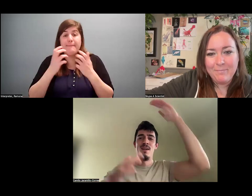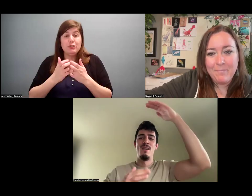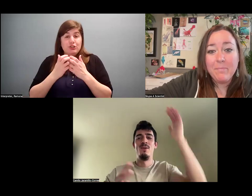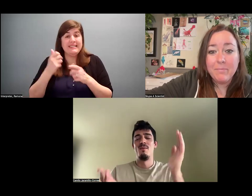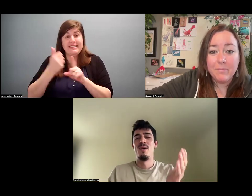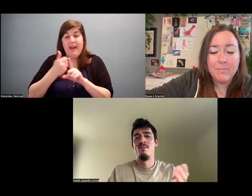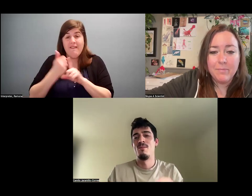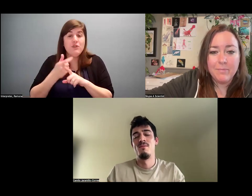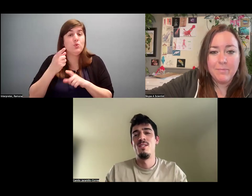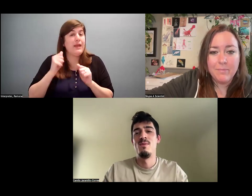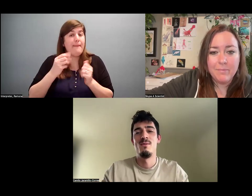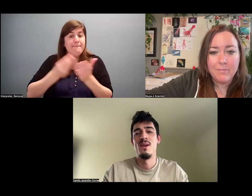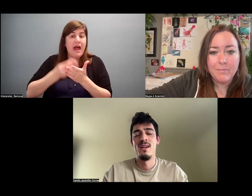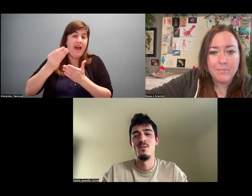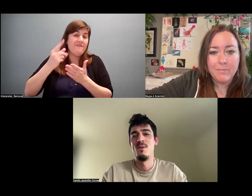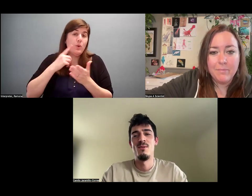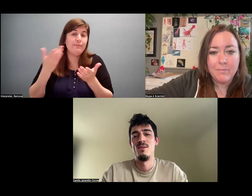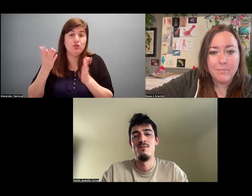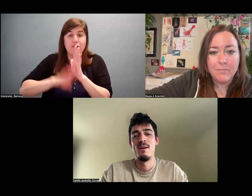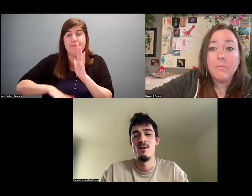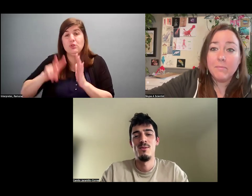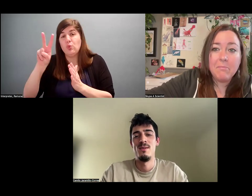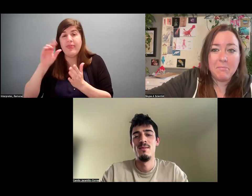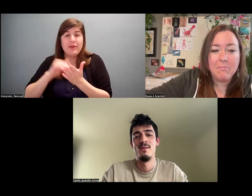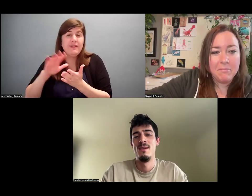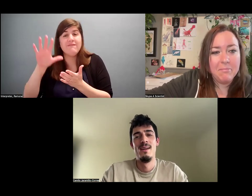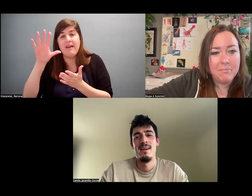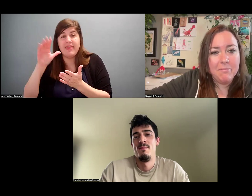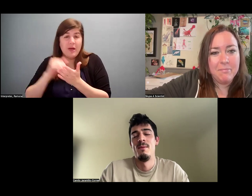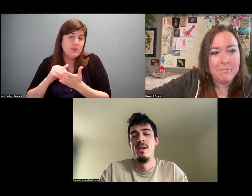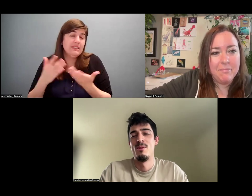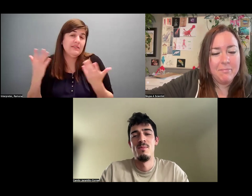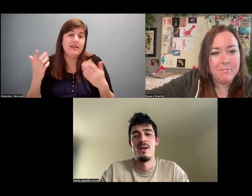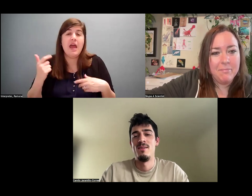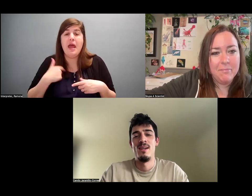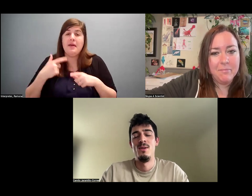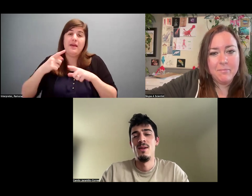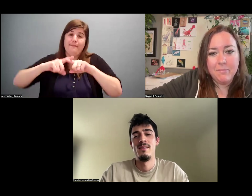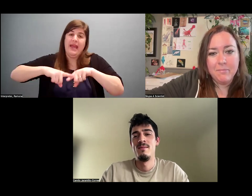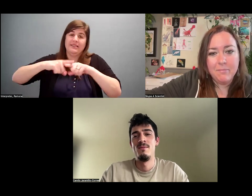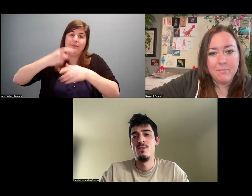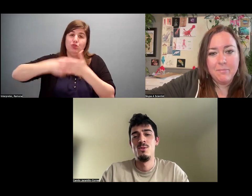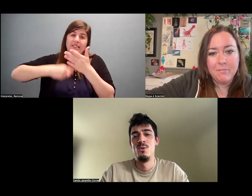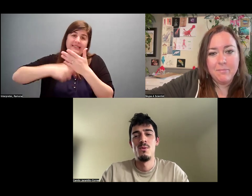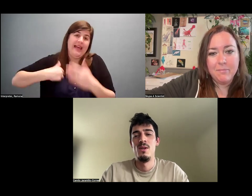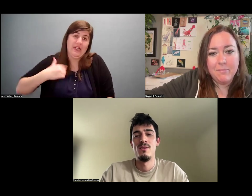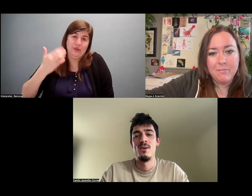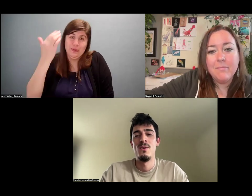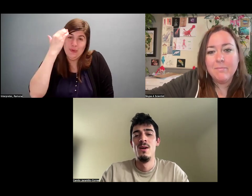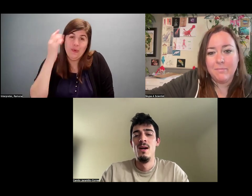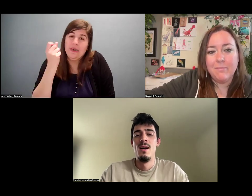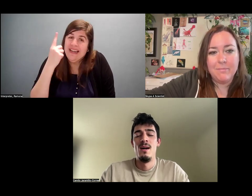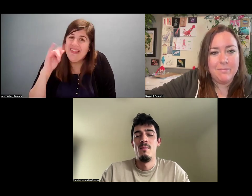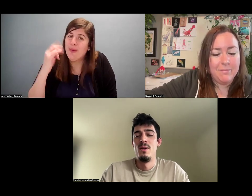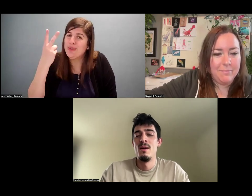itself, you can buy it for cheaper. It's probably like 2,000, 5,000. I'm based on prices that I knew like 2 or 3 years